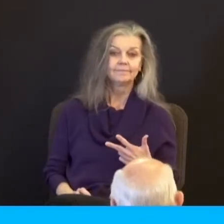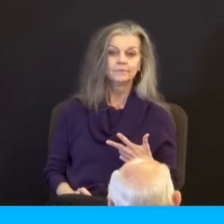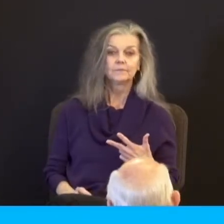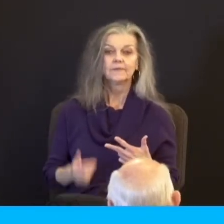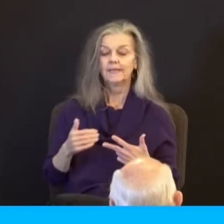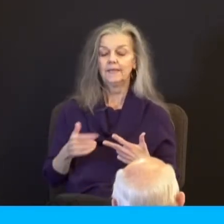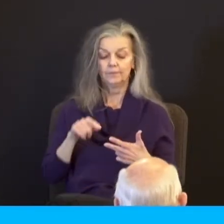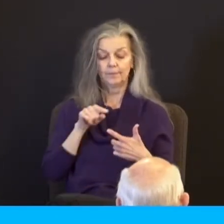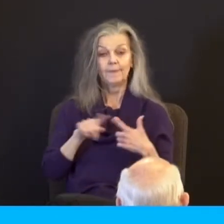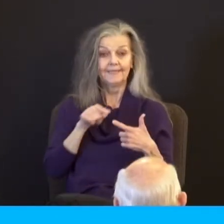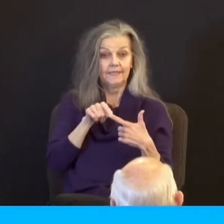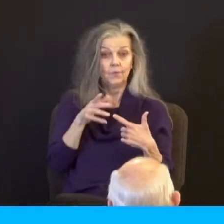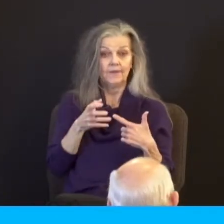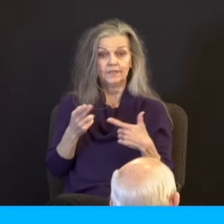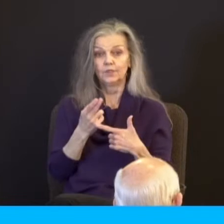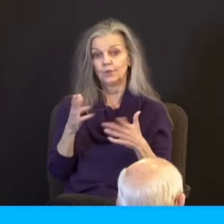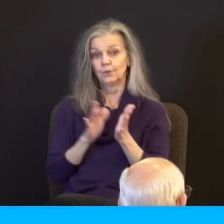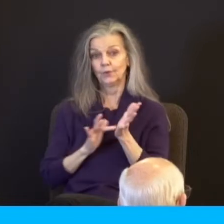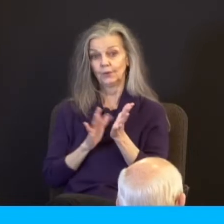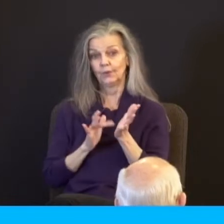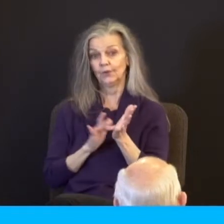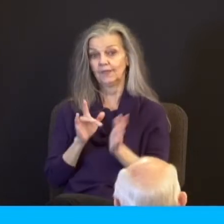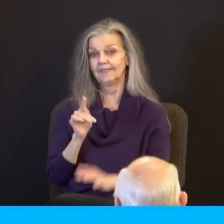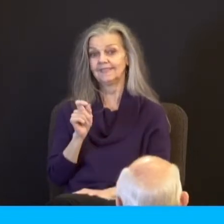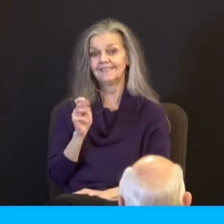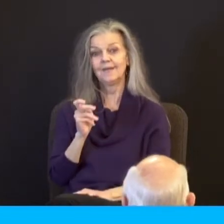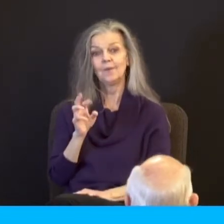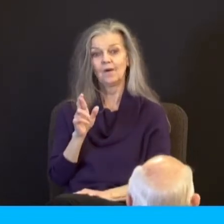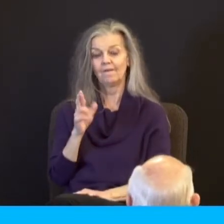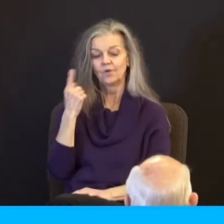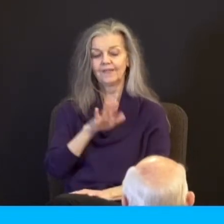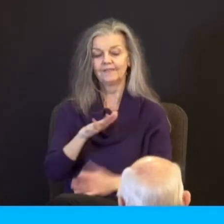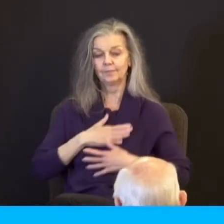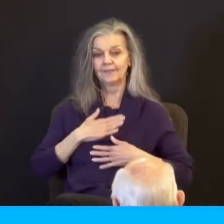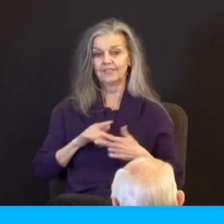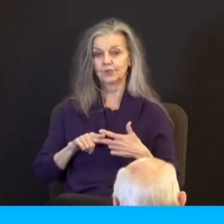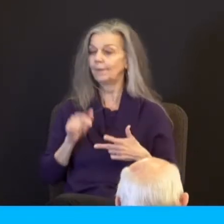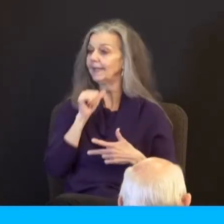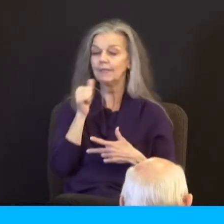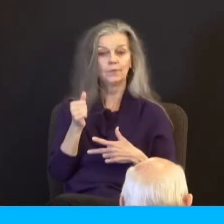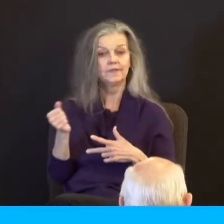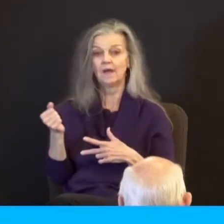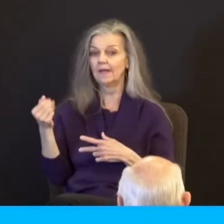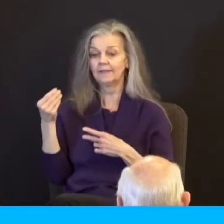So he wanted to use Tamar for his pleasure, but he refused to give to her an